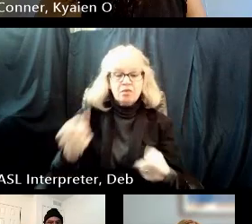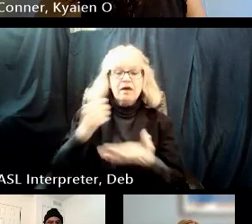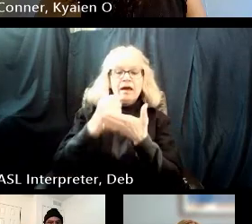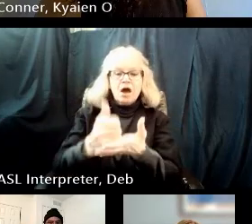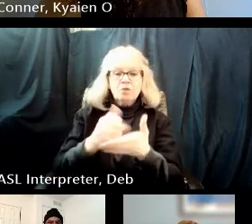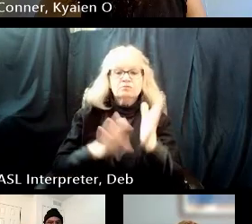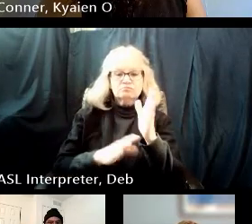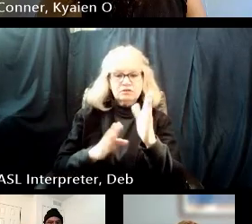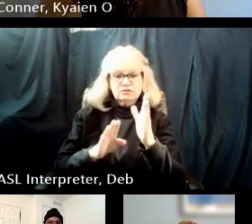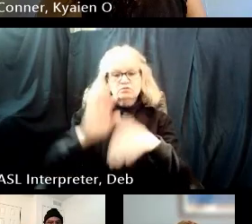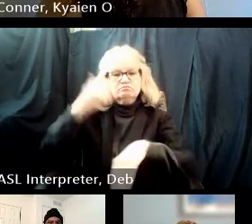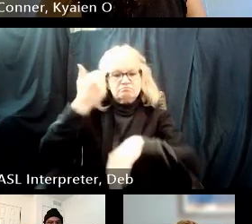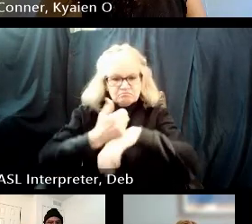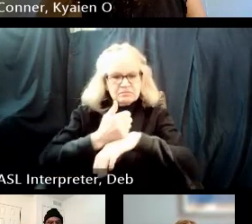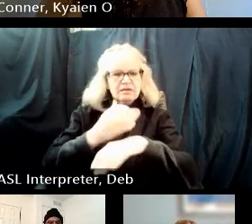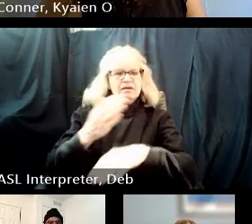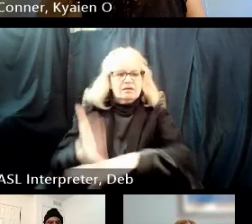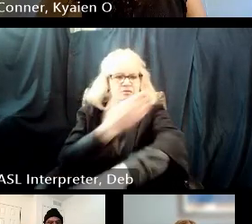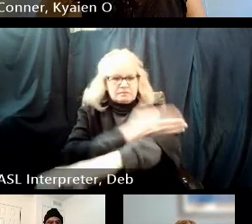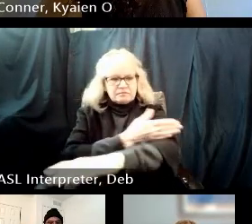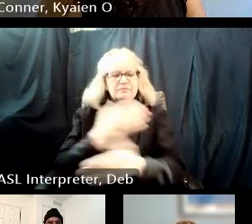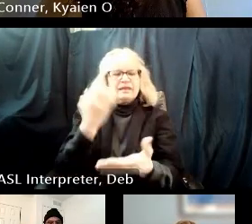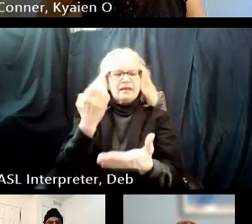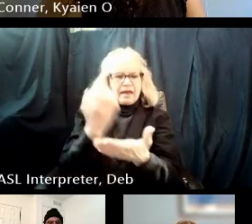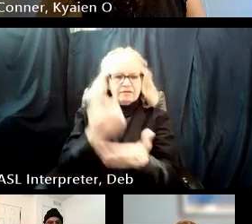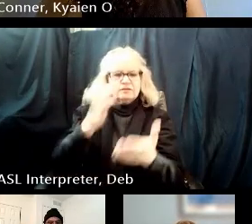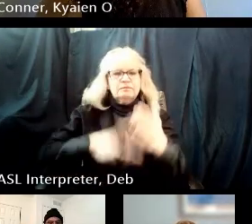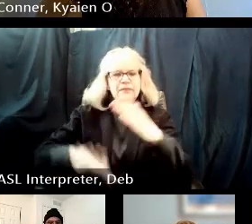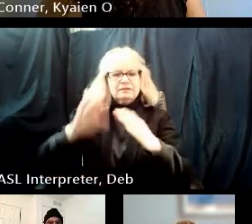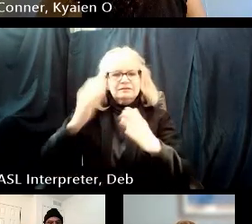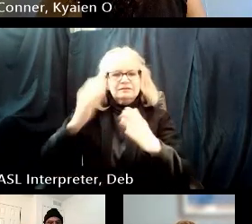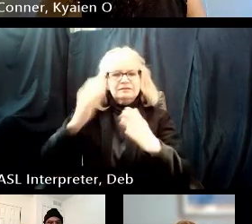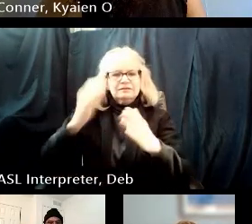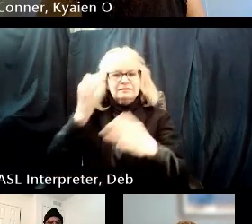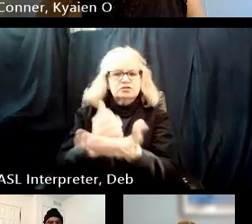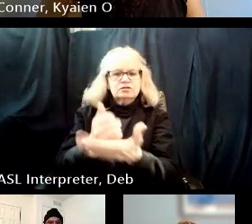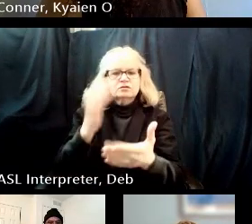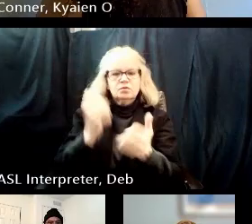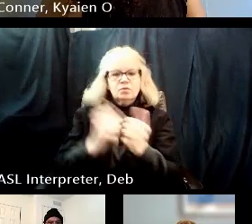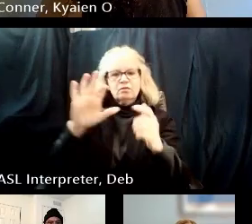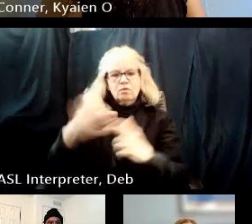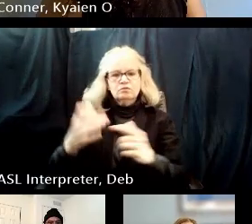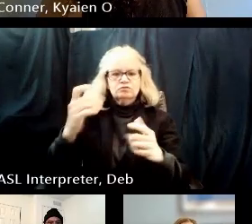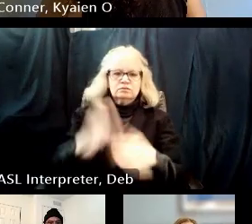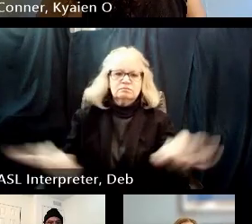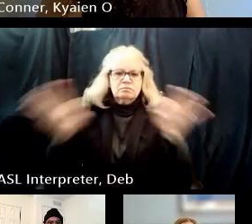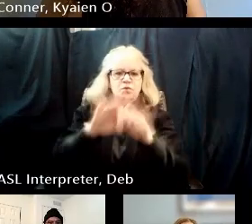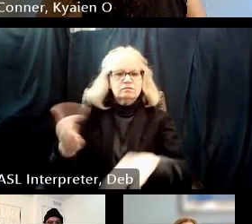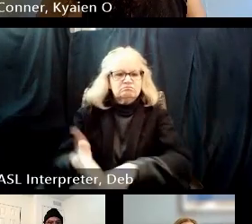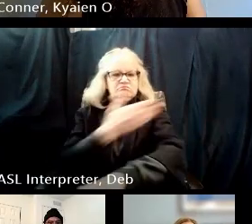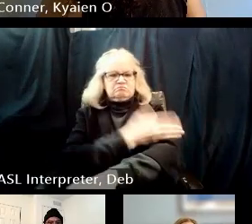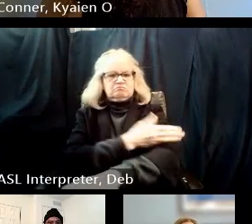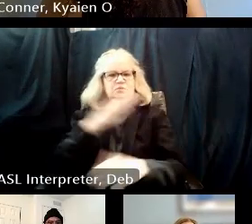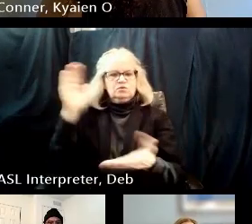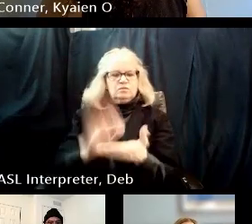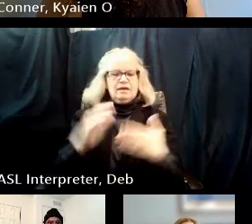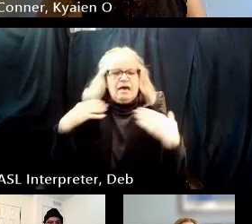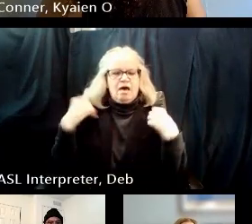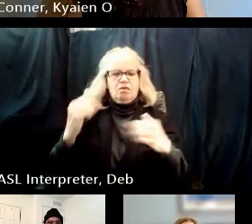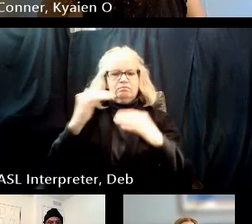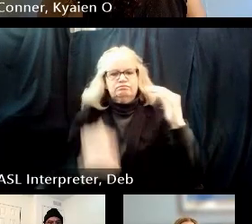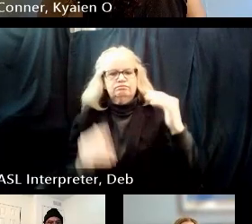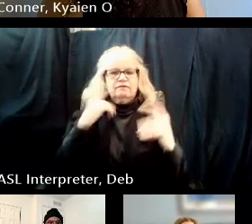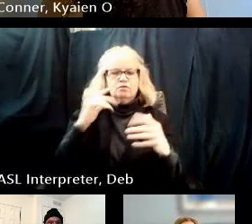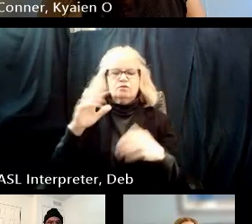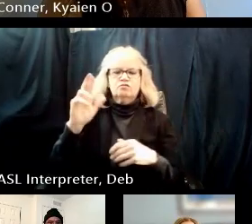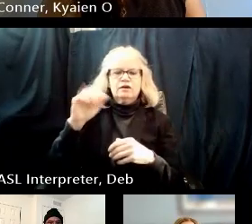with culturally relevant enhancements to reduce health disparities for racial and ethnic minority adults. As principal investigator, Dr.